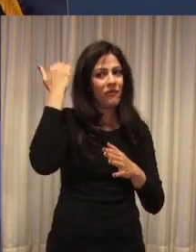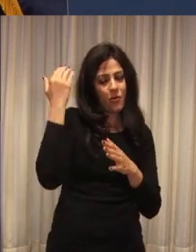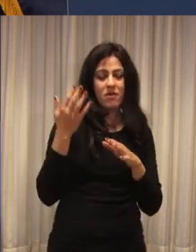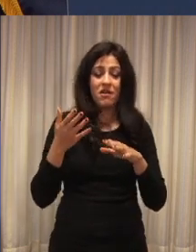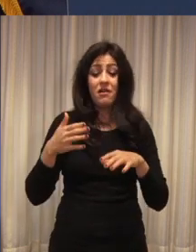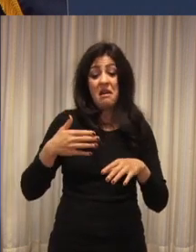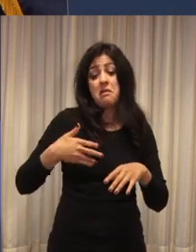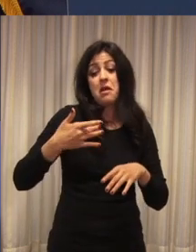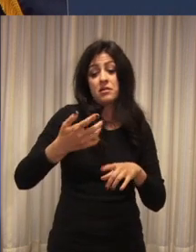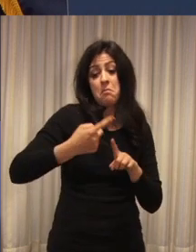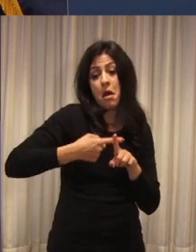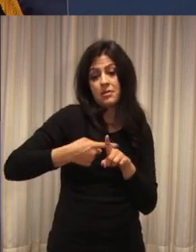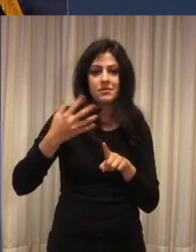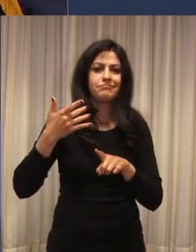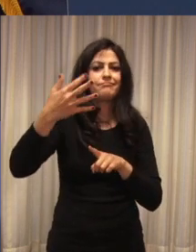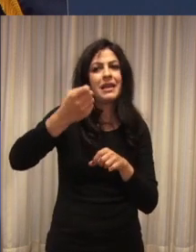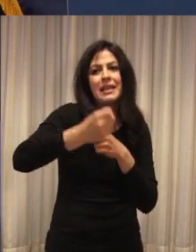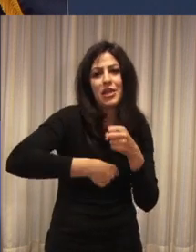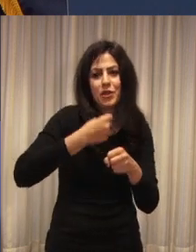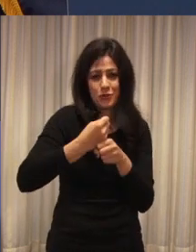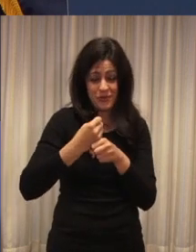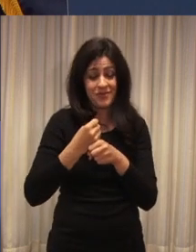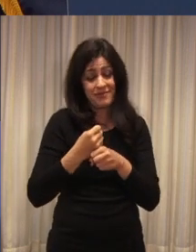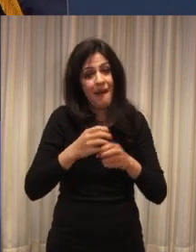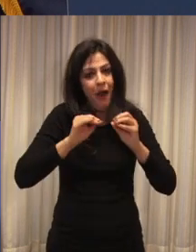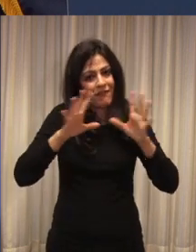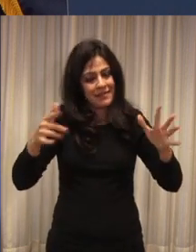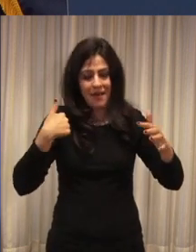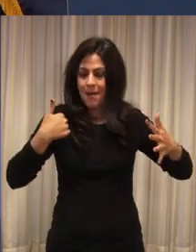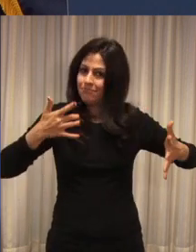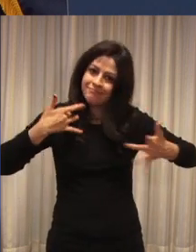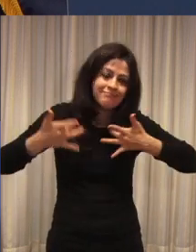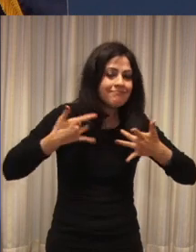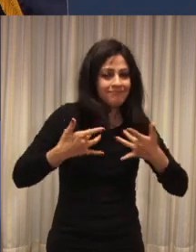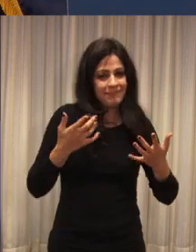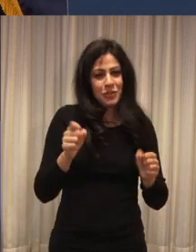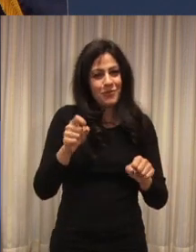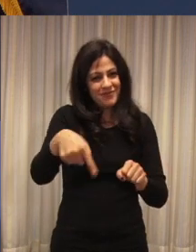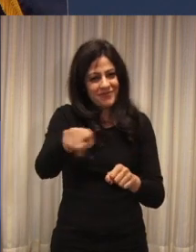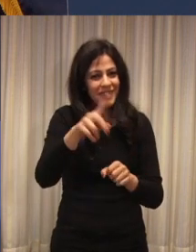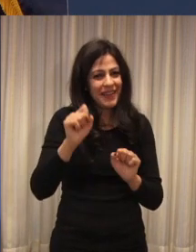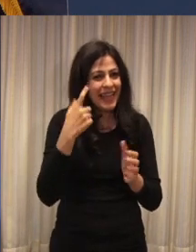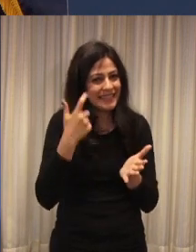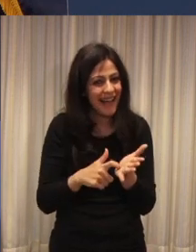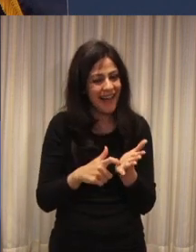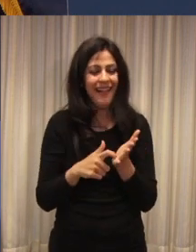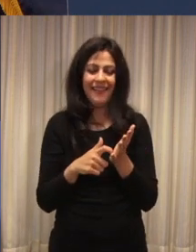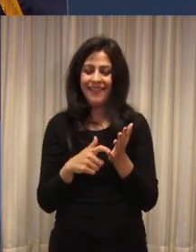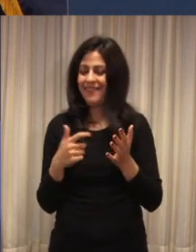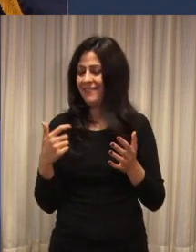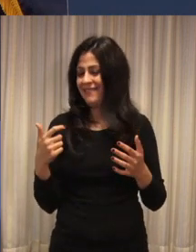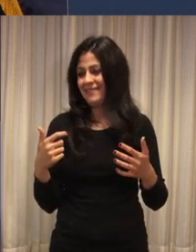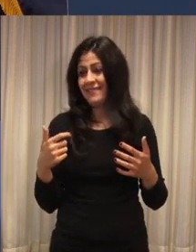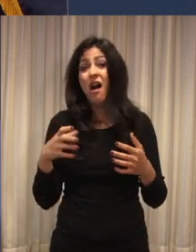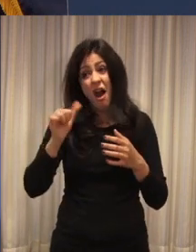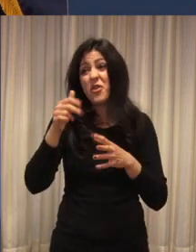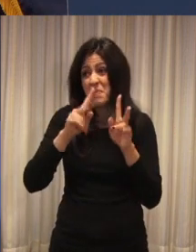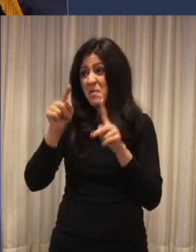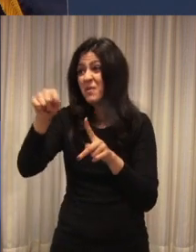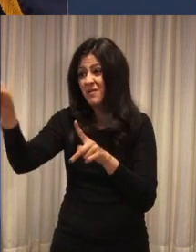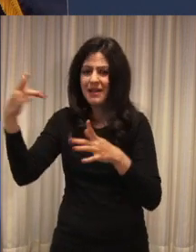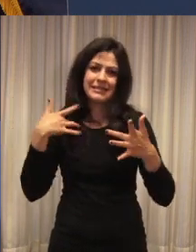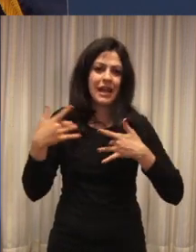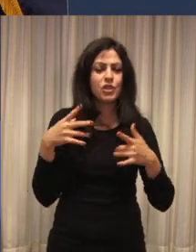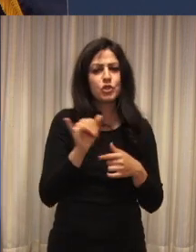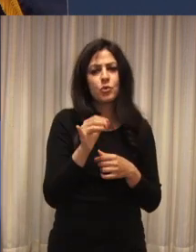years. So this is something, if you couldn't tell, that I'm very excited about, that I know many of you are. We have a whole host of business